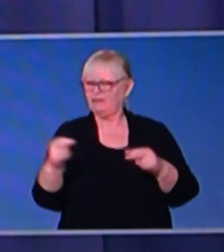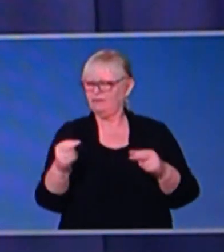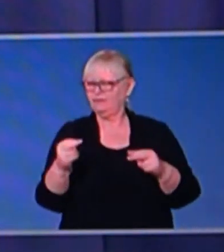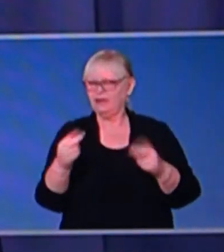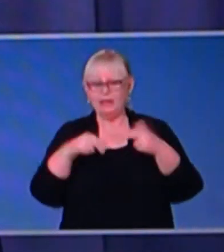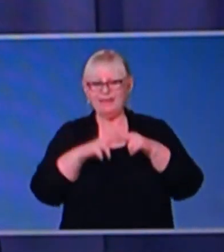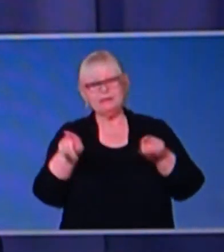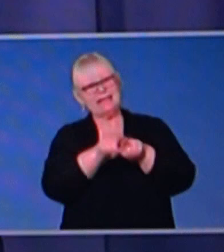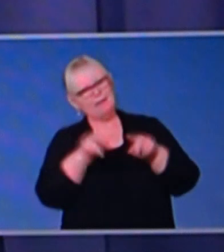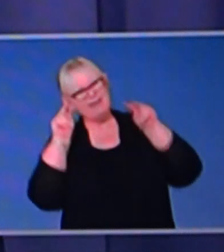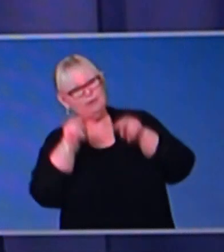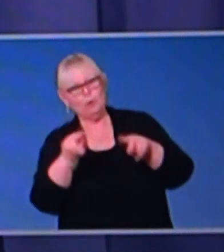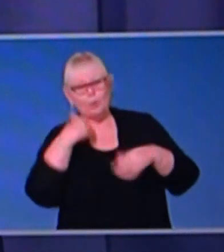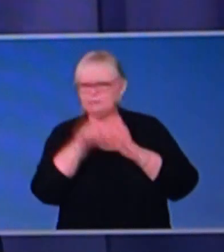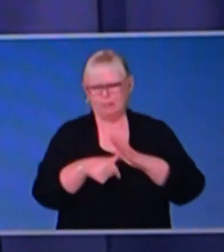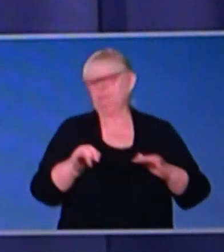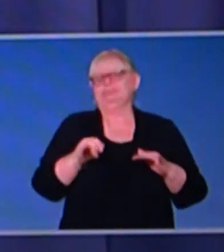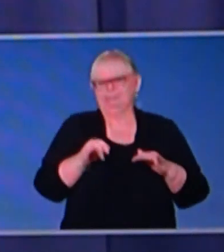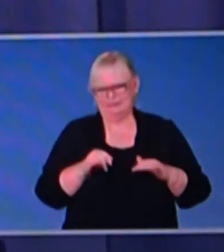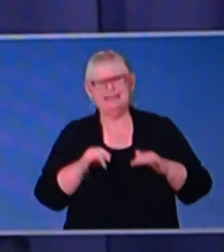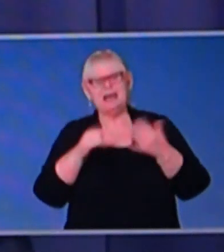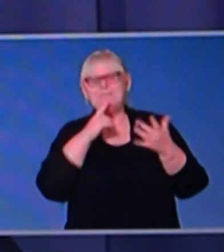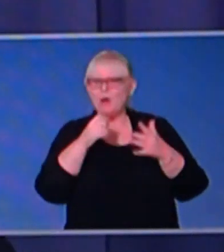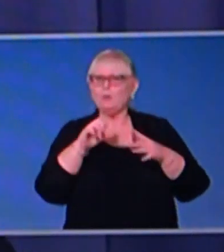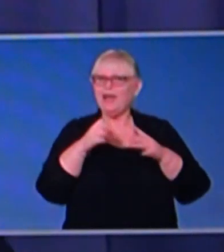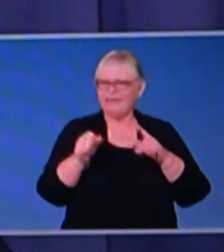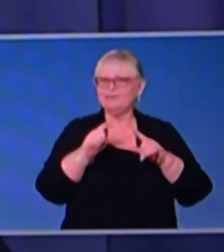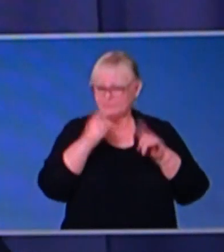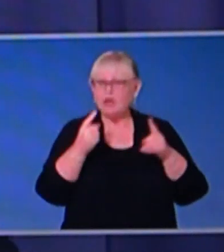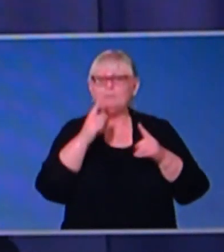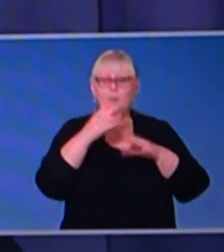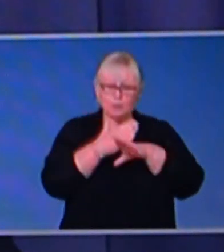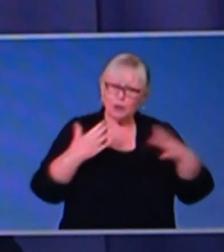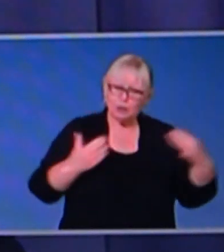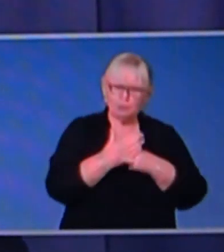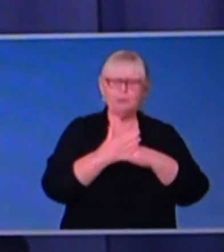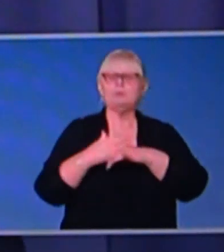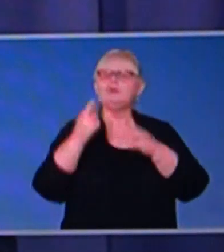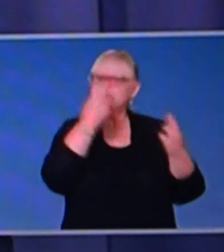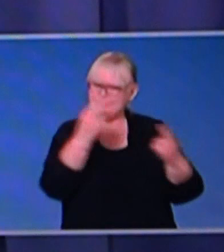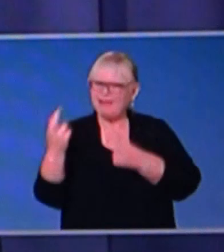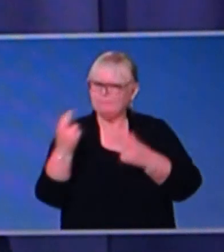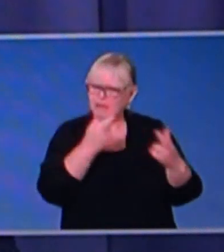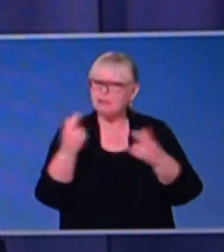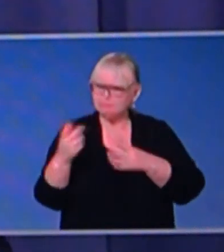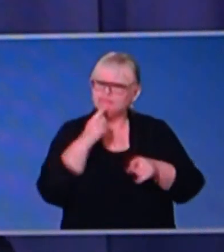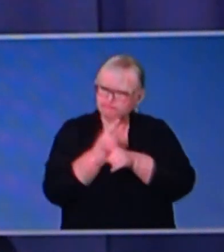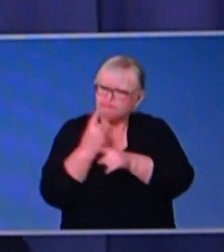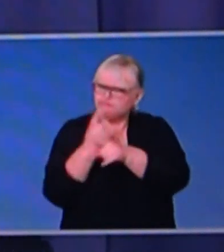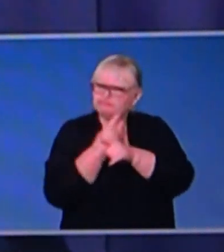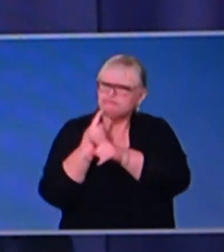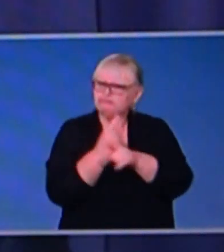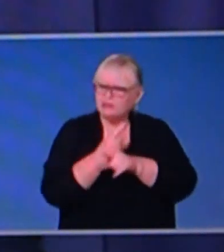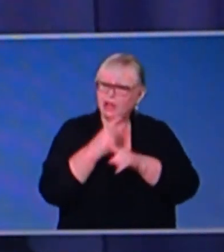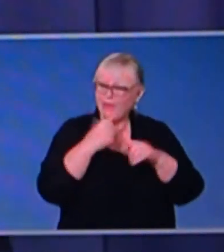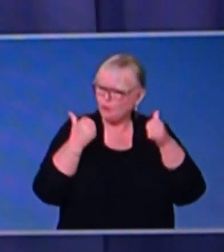if we didn't. But the fact is that when we do work through these issues, we do it in a very cooperative and respectful way. And that's very much the